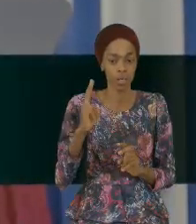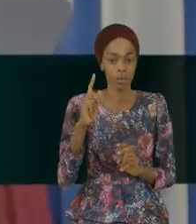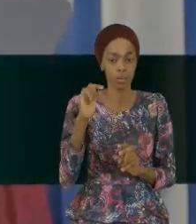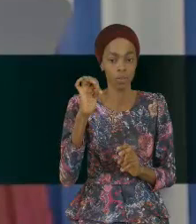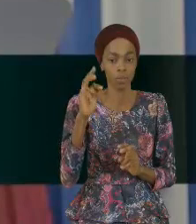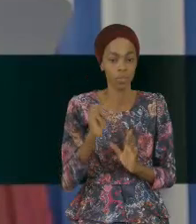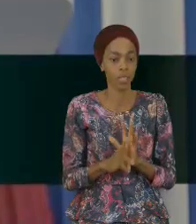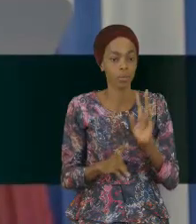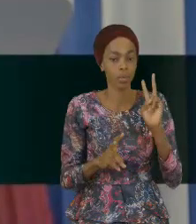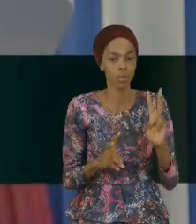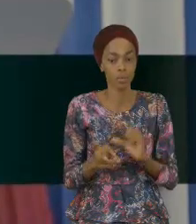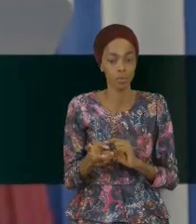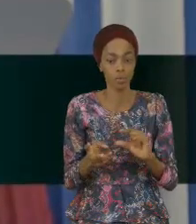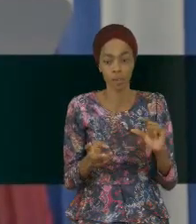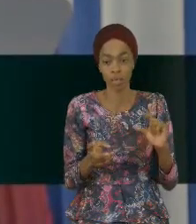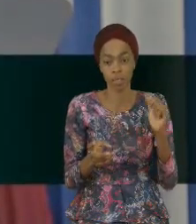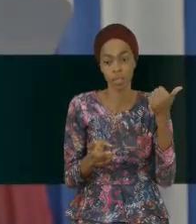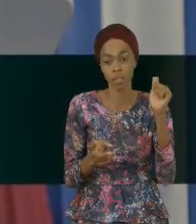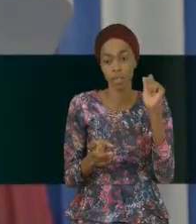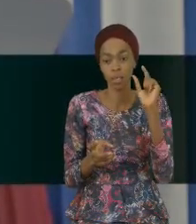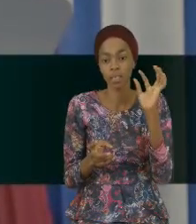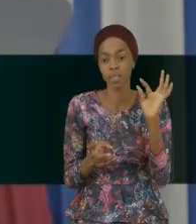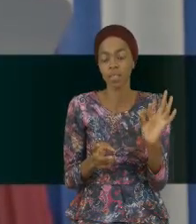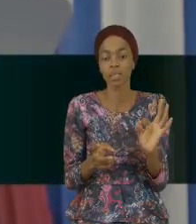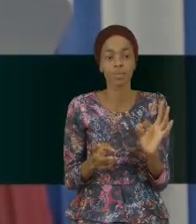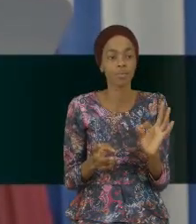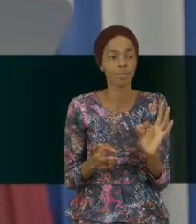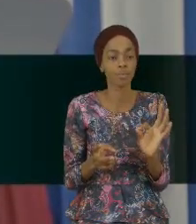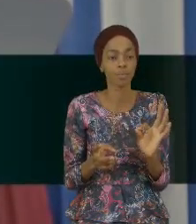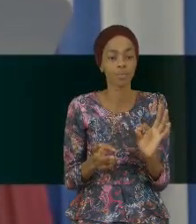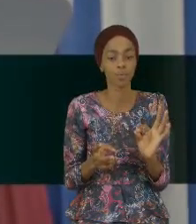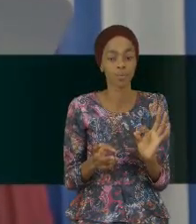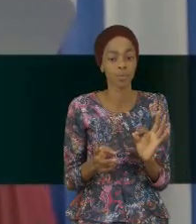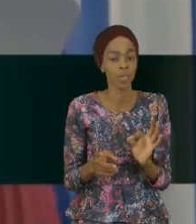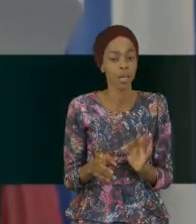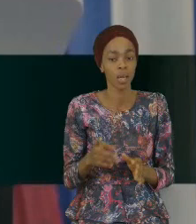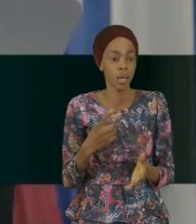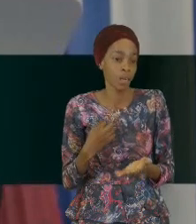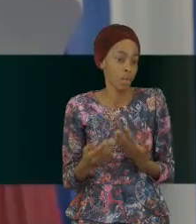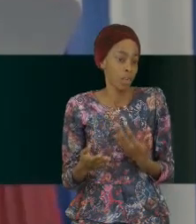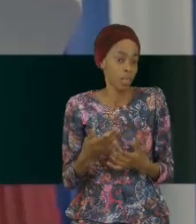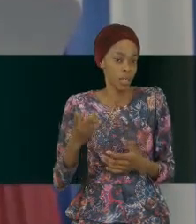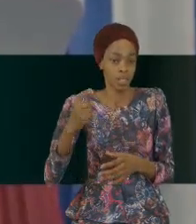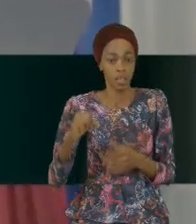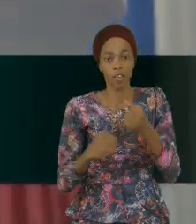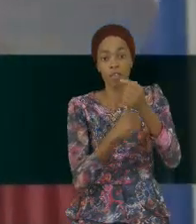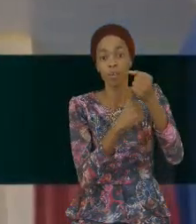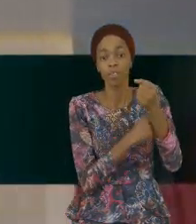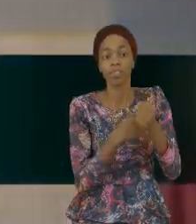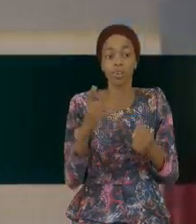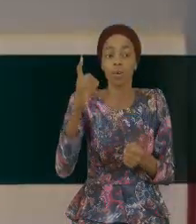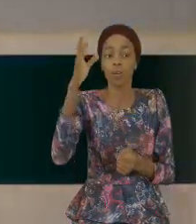verse 19. 2 Timothy chapter 2, reading from verse 19. Nevertheless, the foundation